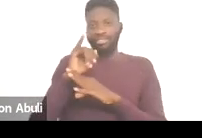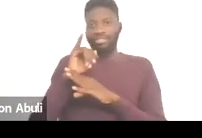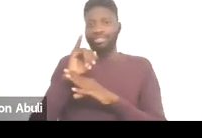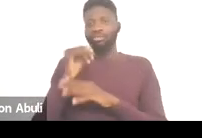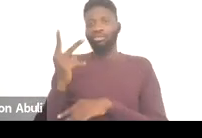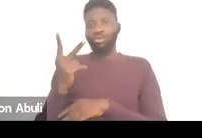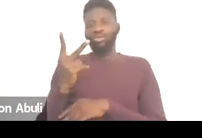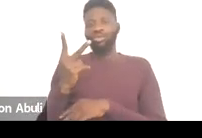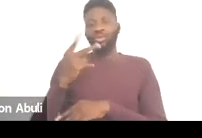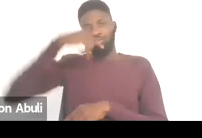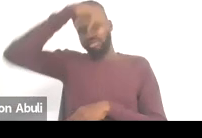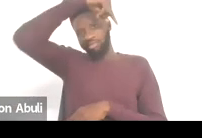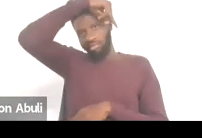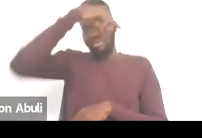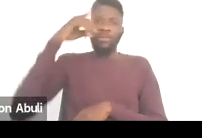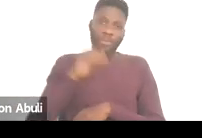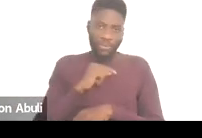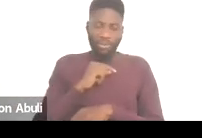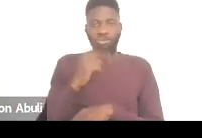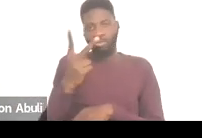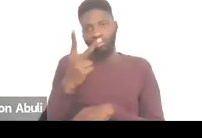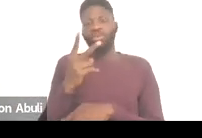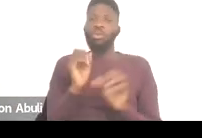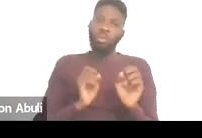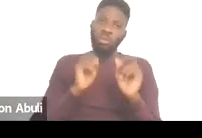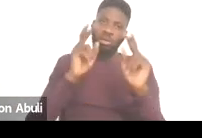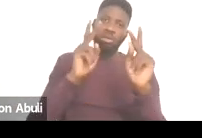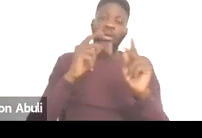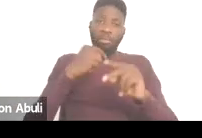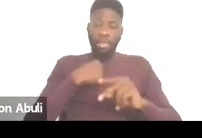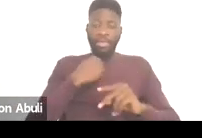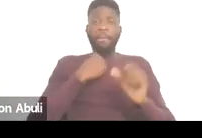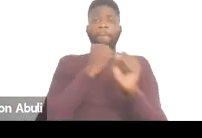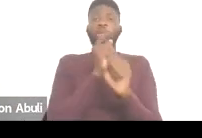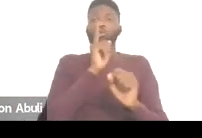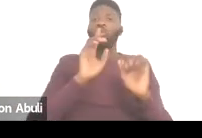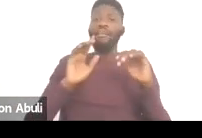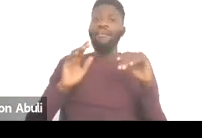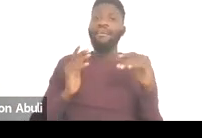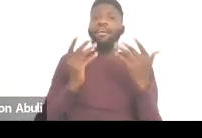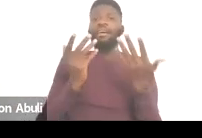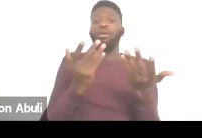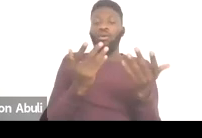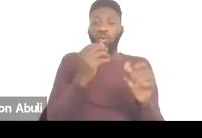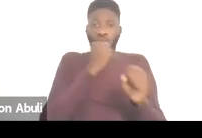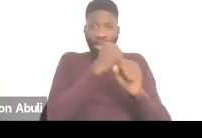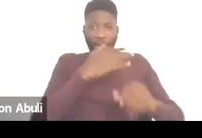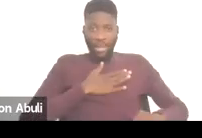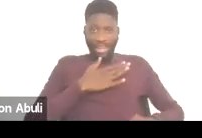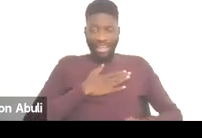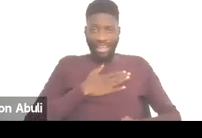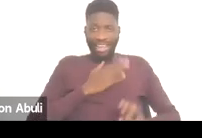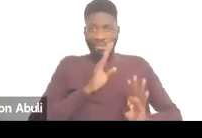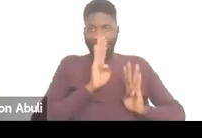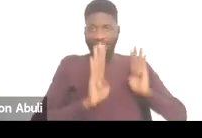graduate trainees. How do I make sure that at the end of the day, my work etiquette makes